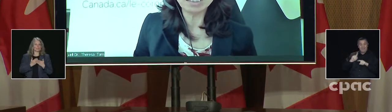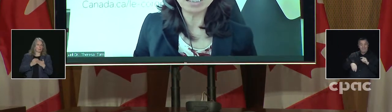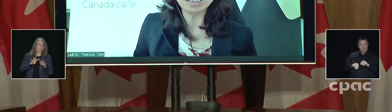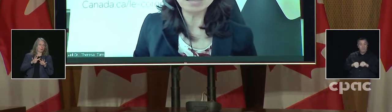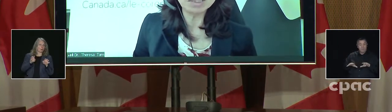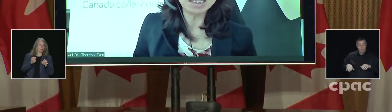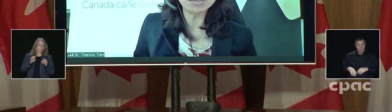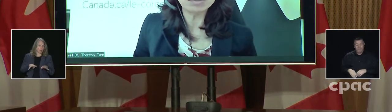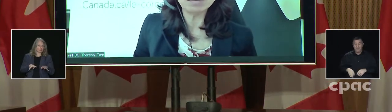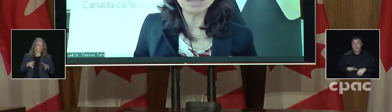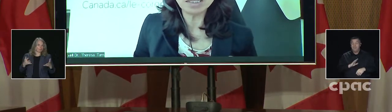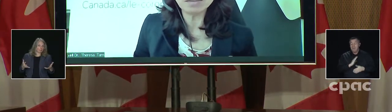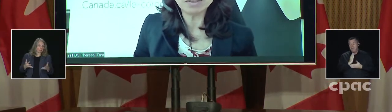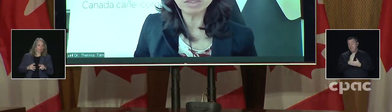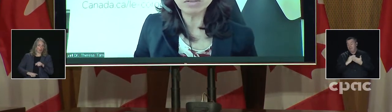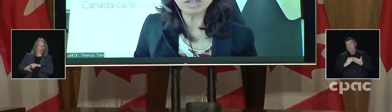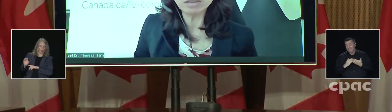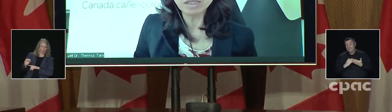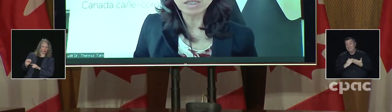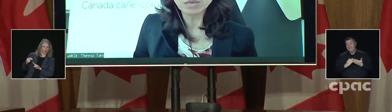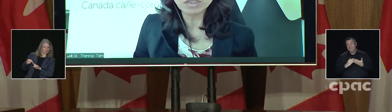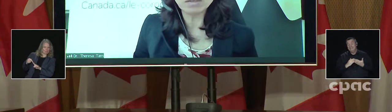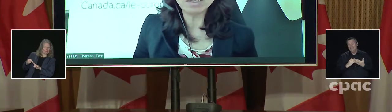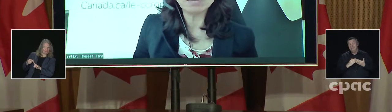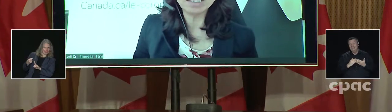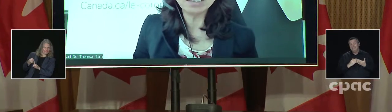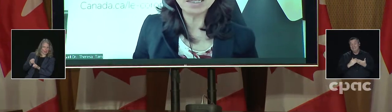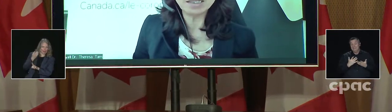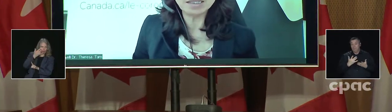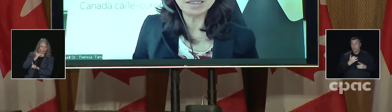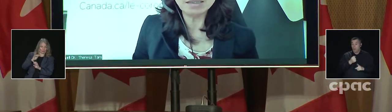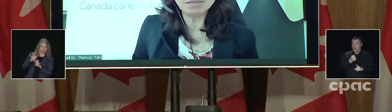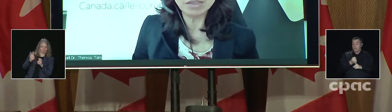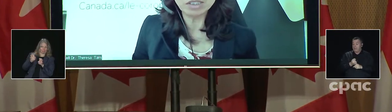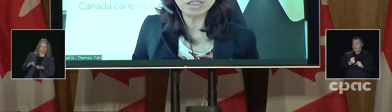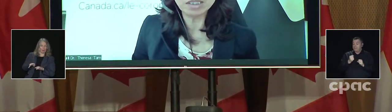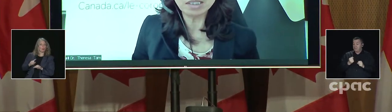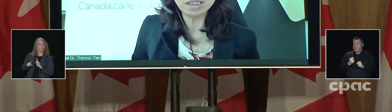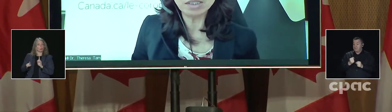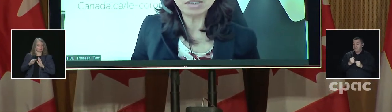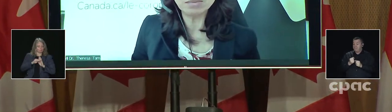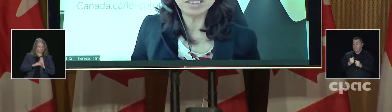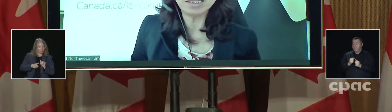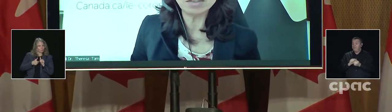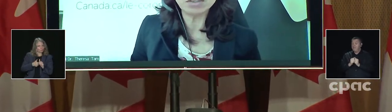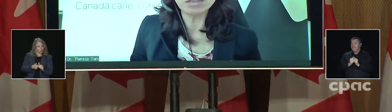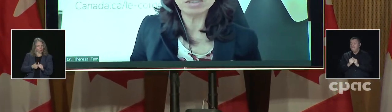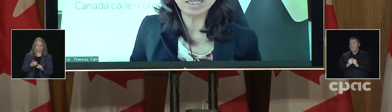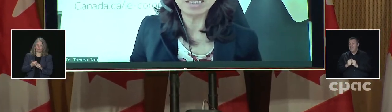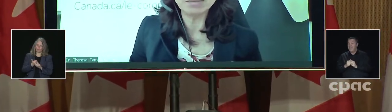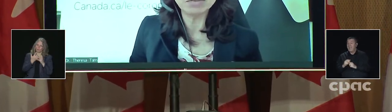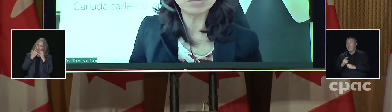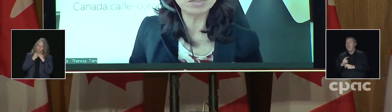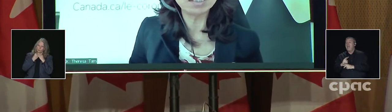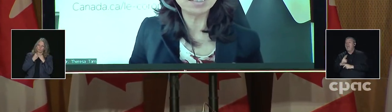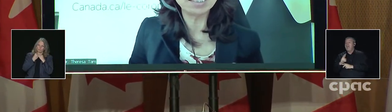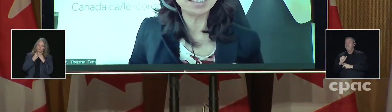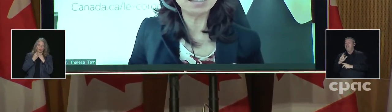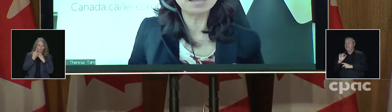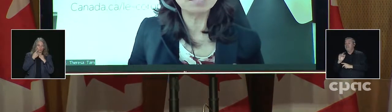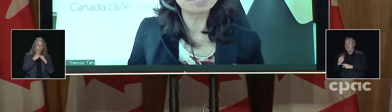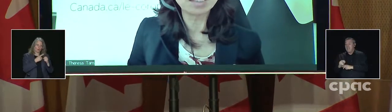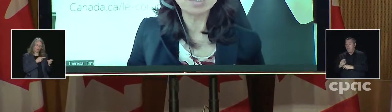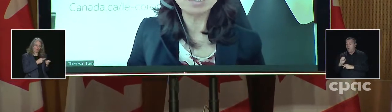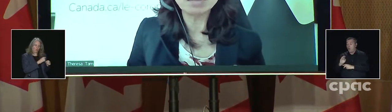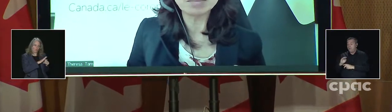remain regarding the potential impact of Omicron, we know that maintaining these measures continues to be essential to the pandemic response in